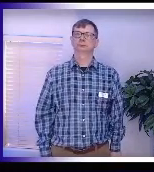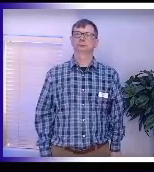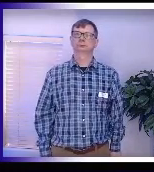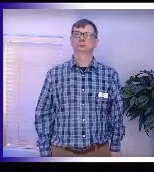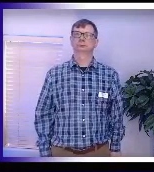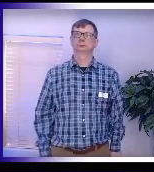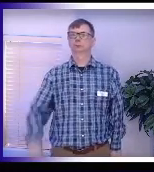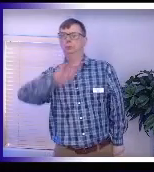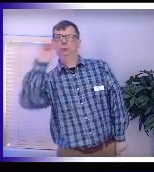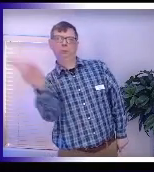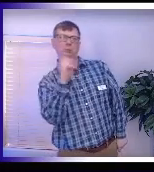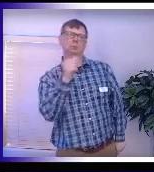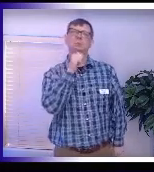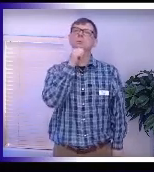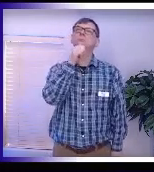Only good